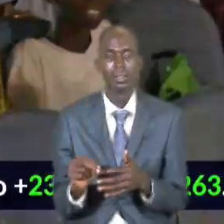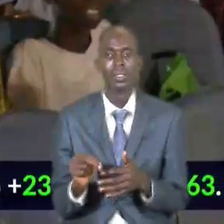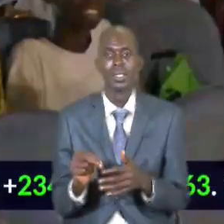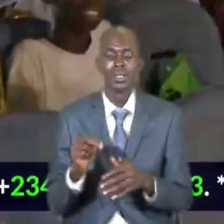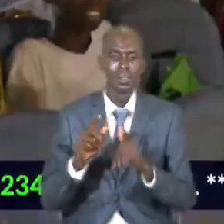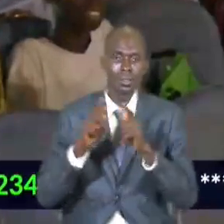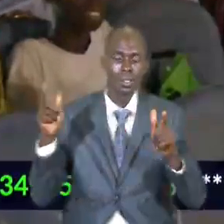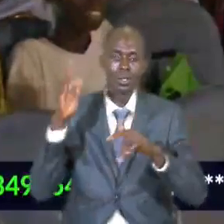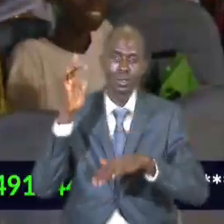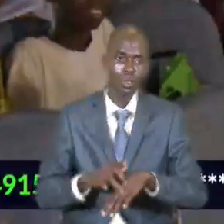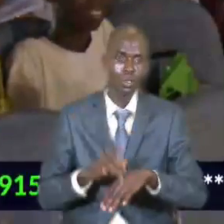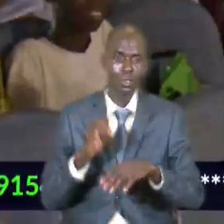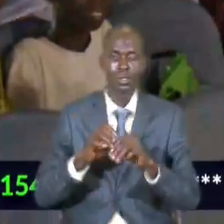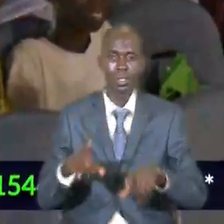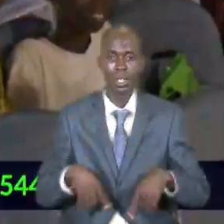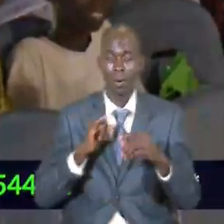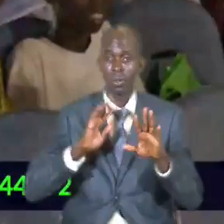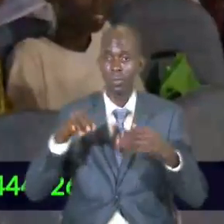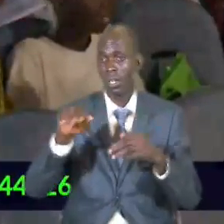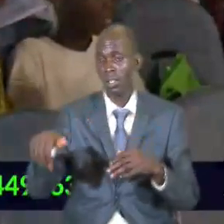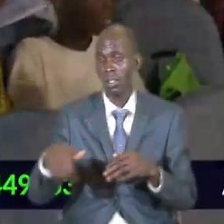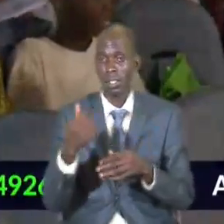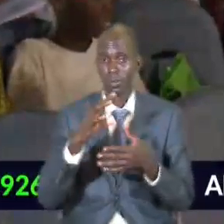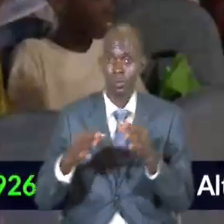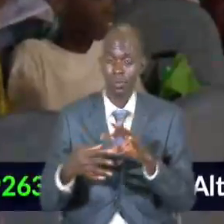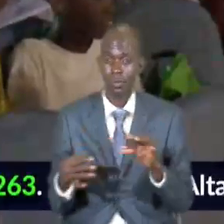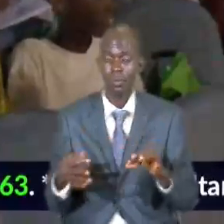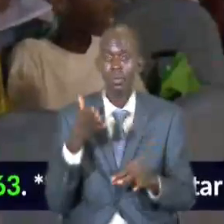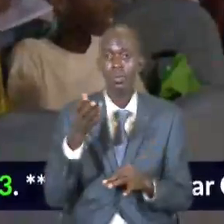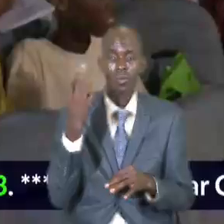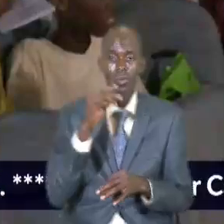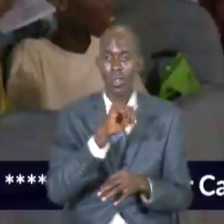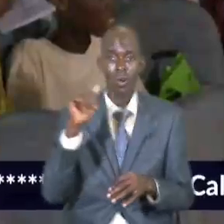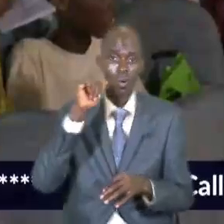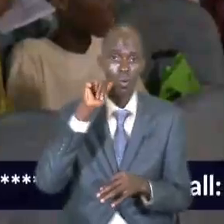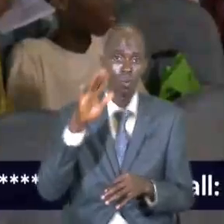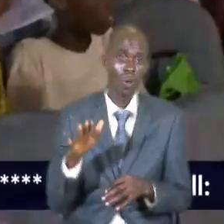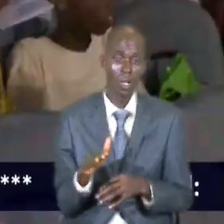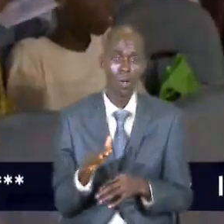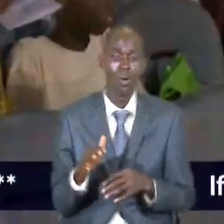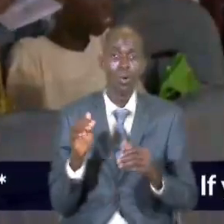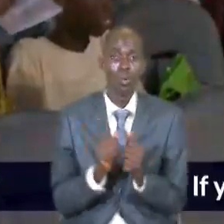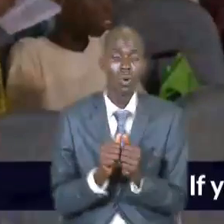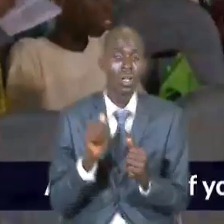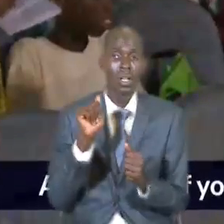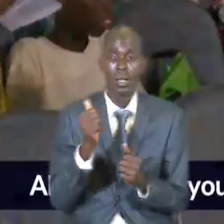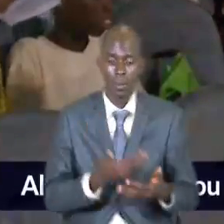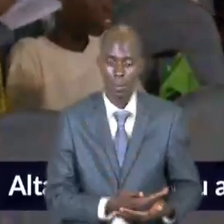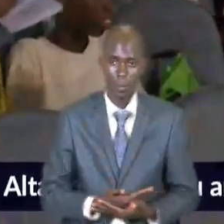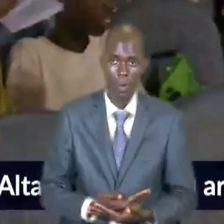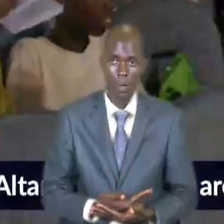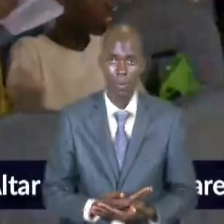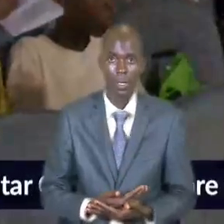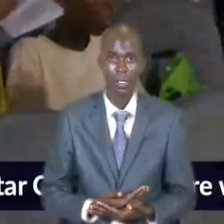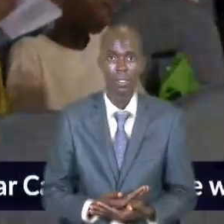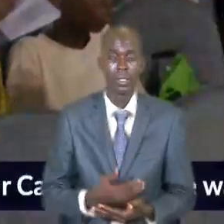story. There was a woman with a baby in her womb. As they were listening to a GS